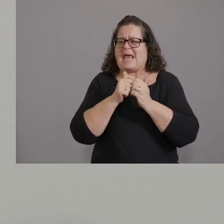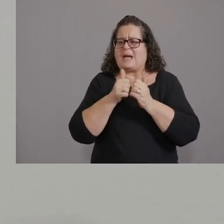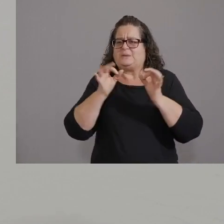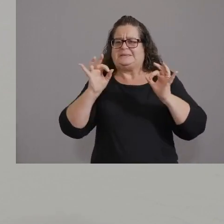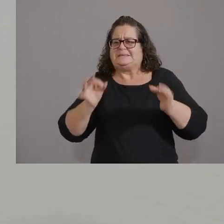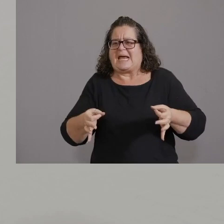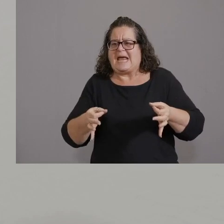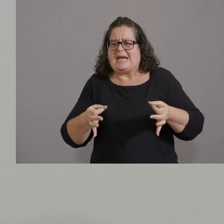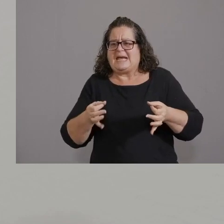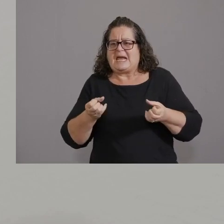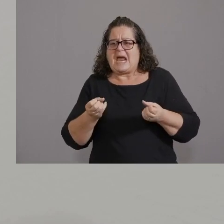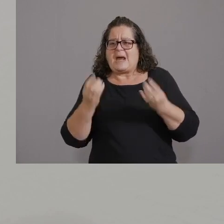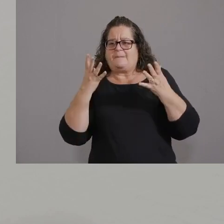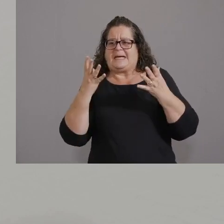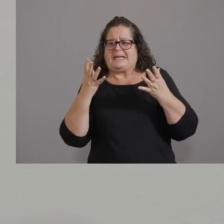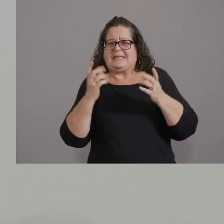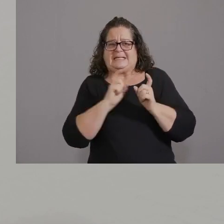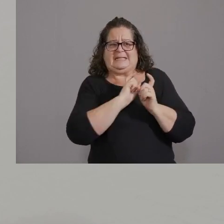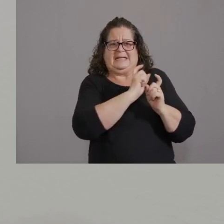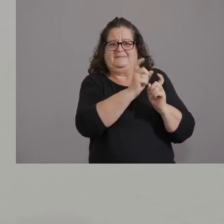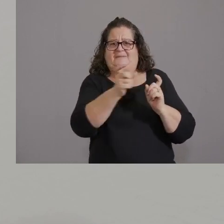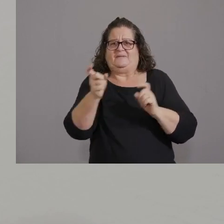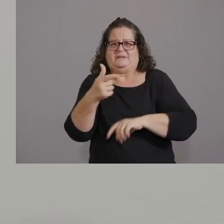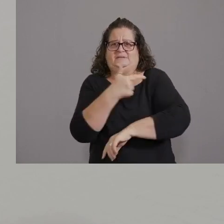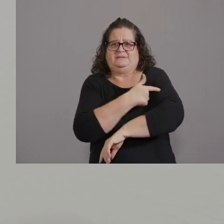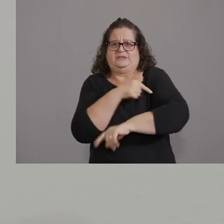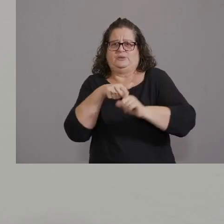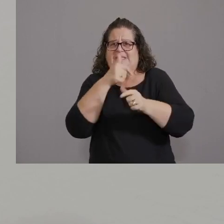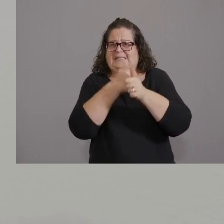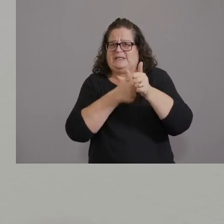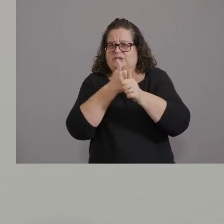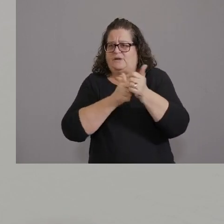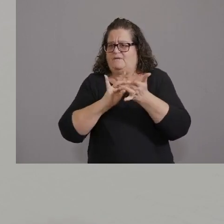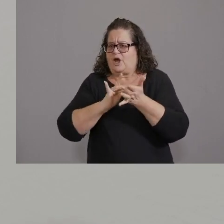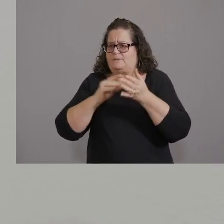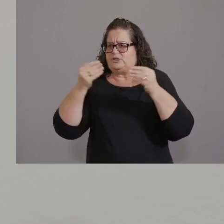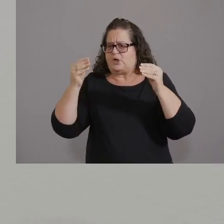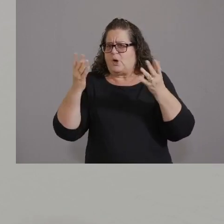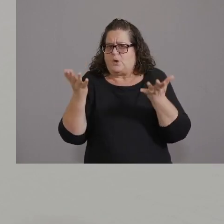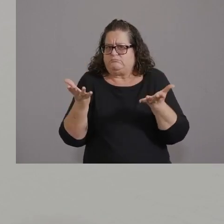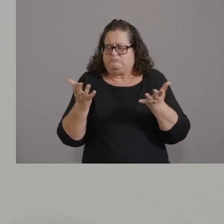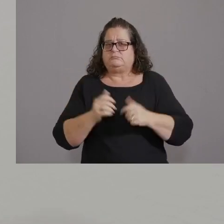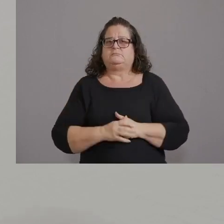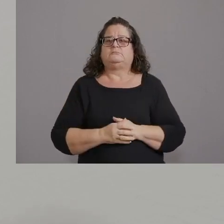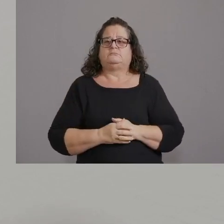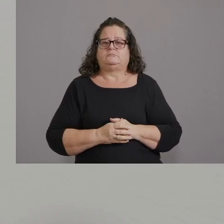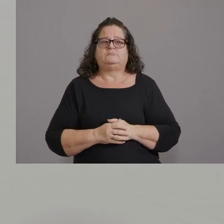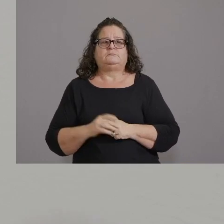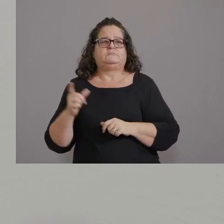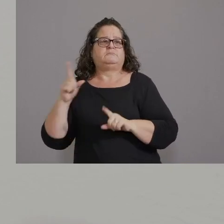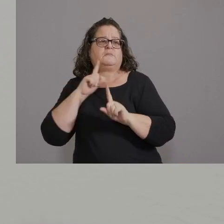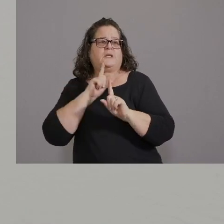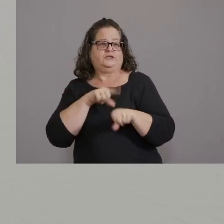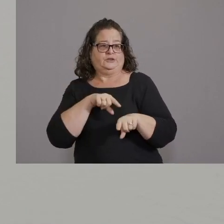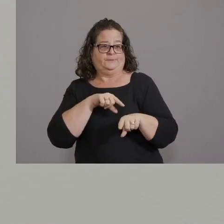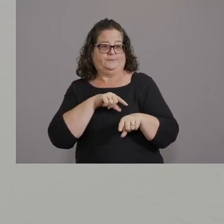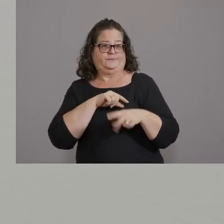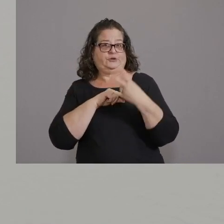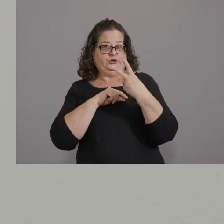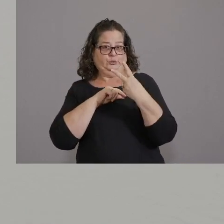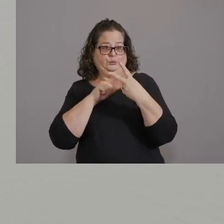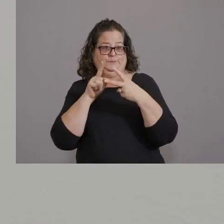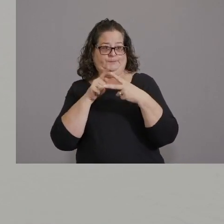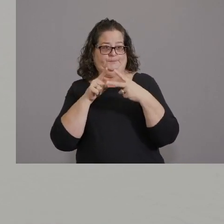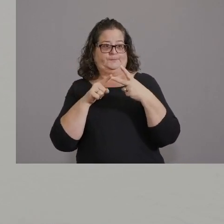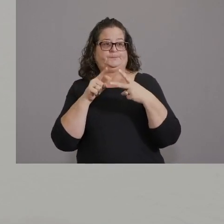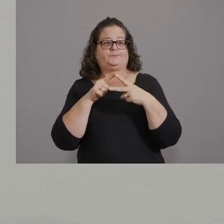vaccine doses you can hand off to each individual pharmacy based off how many people that they get? Yeah, so there's two mechanisms, and that's a great question. So we